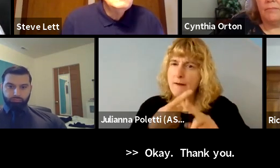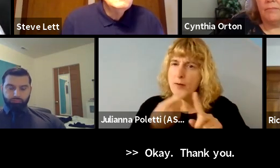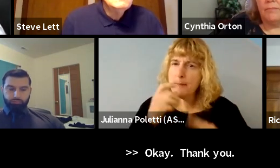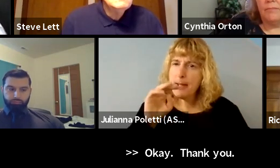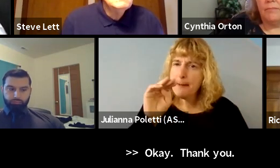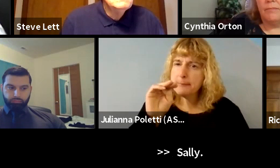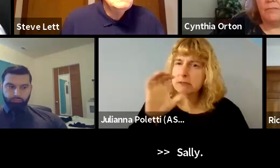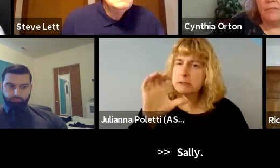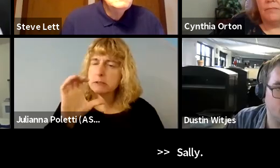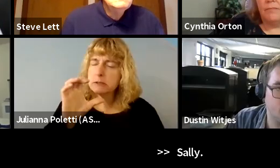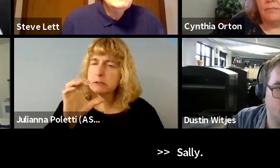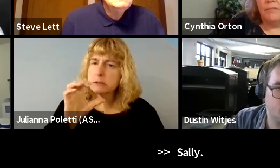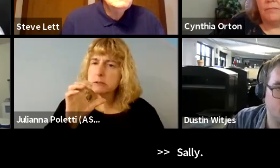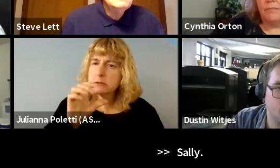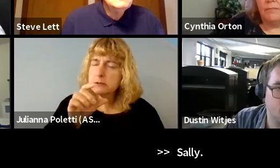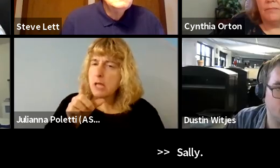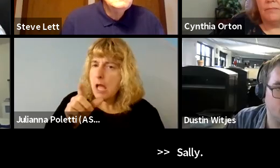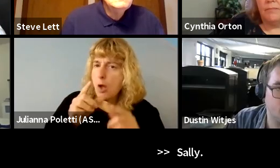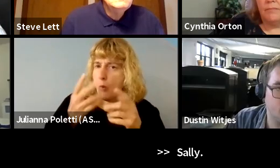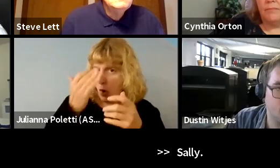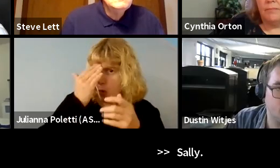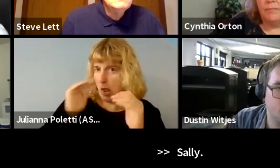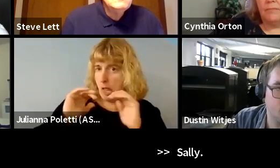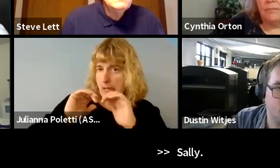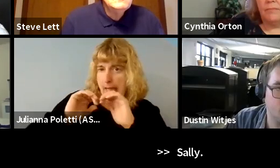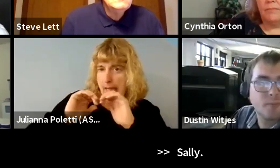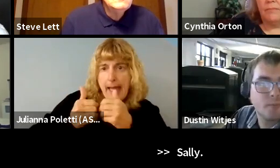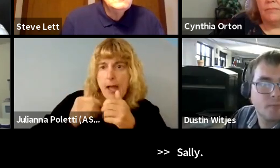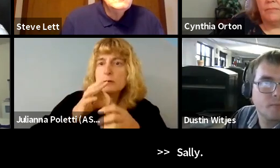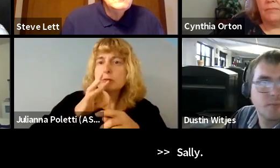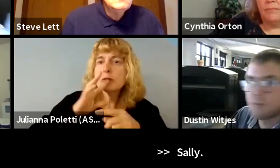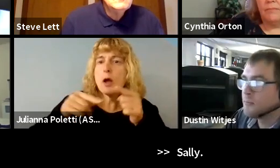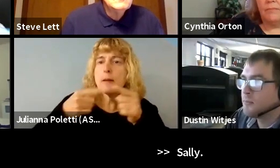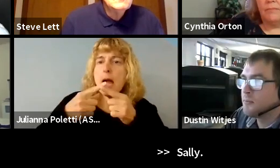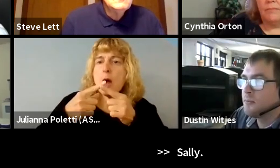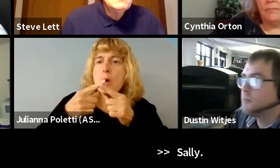might talk about criteria or